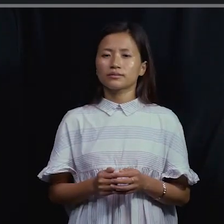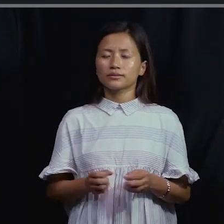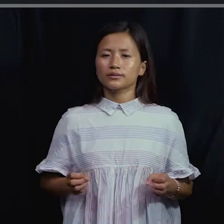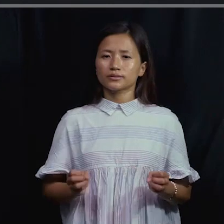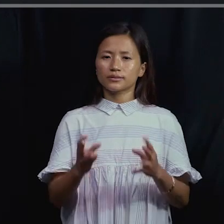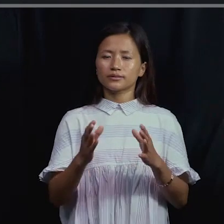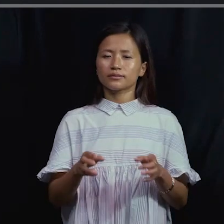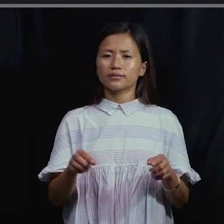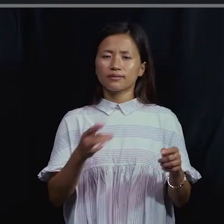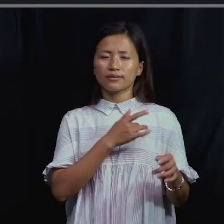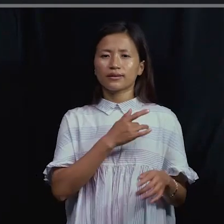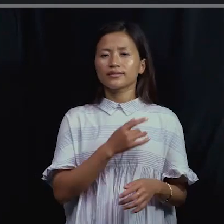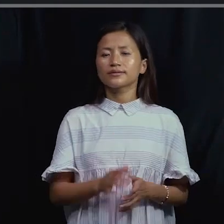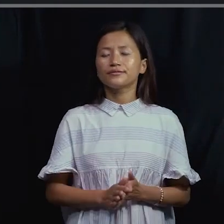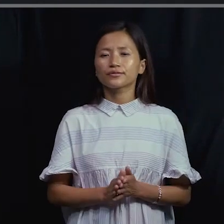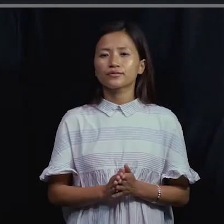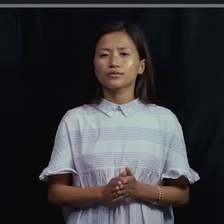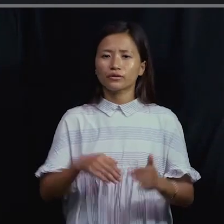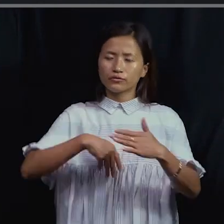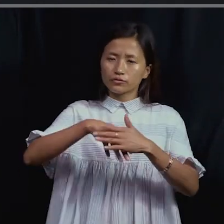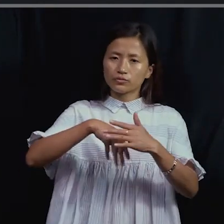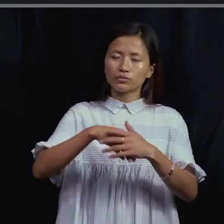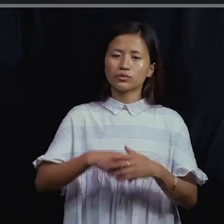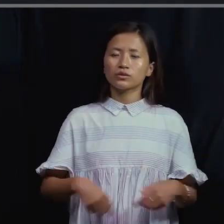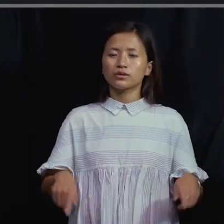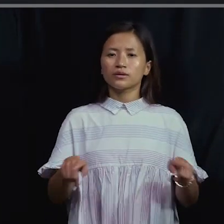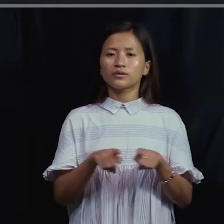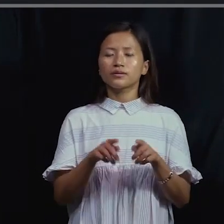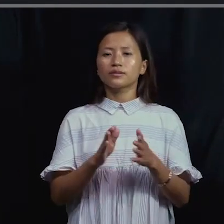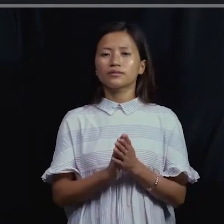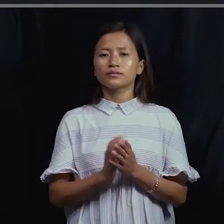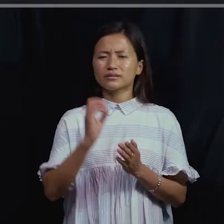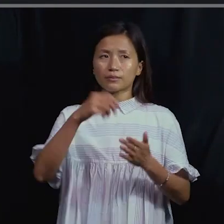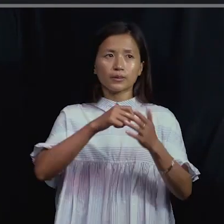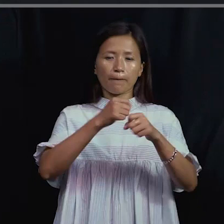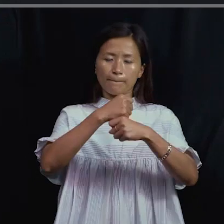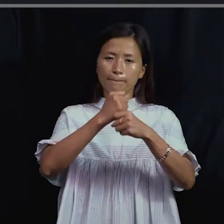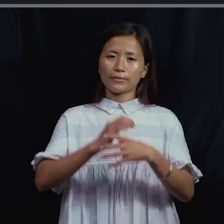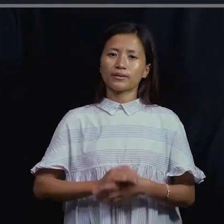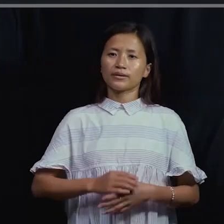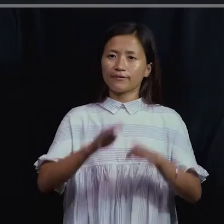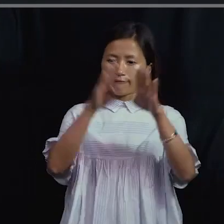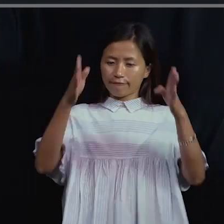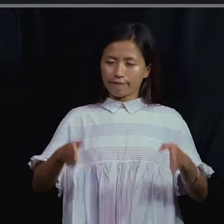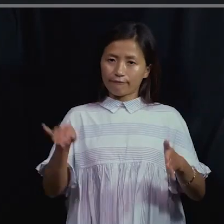start getting a liking for example, football, right? And then maybe carpentry also, right?